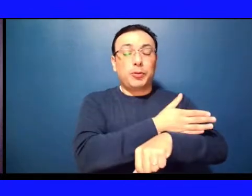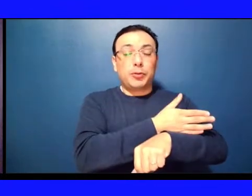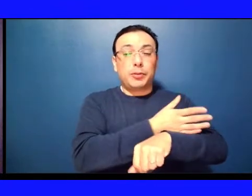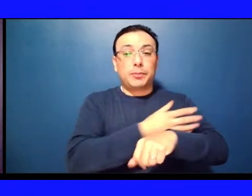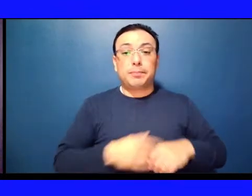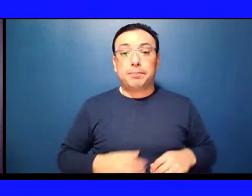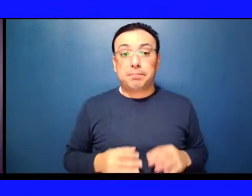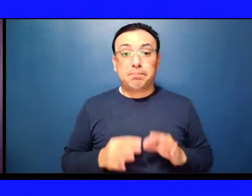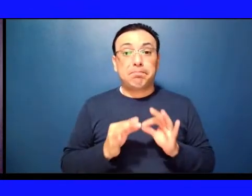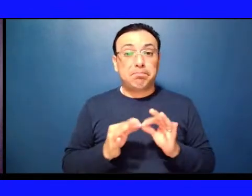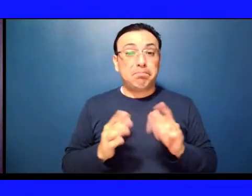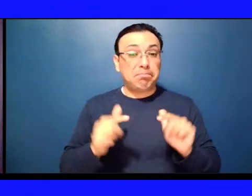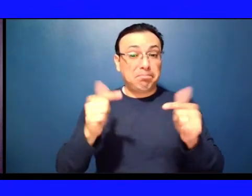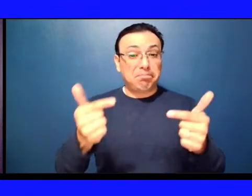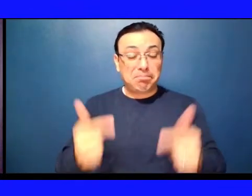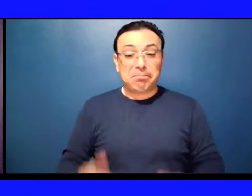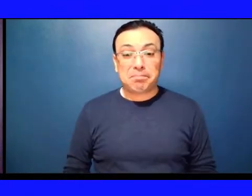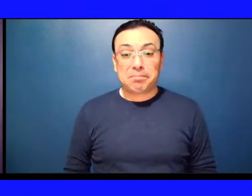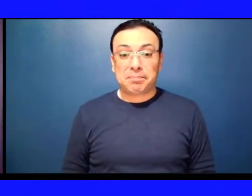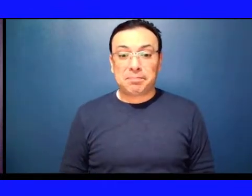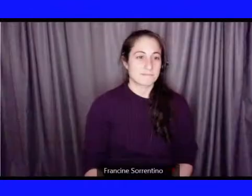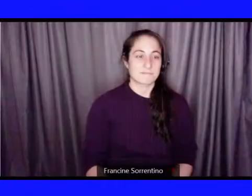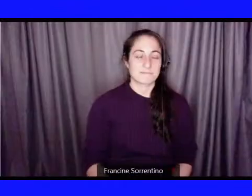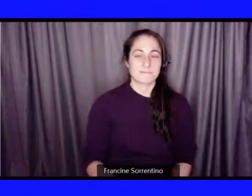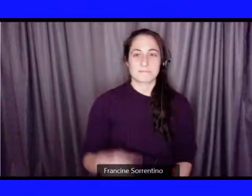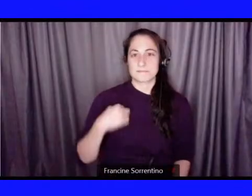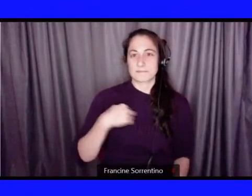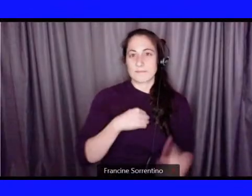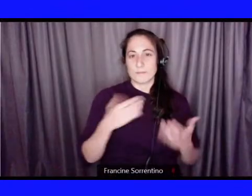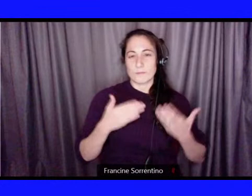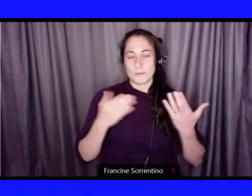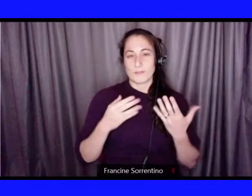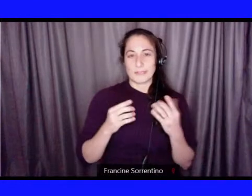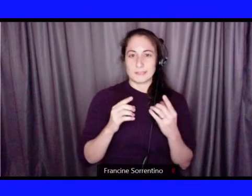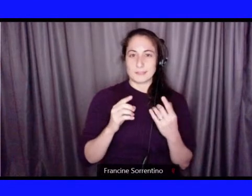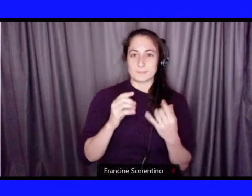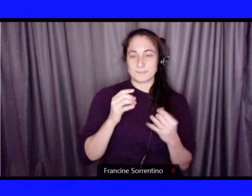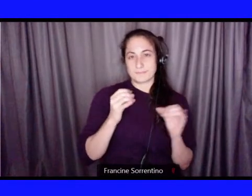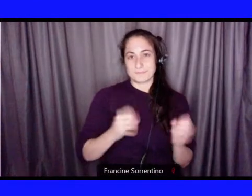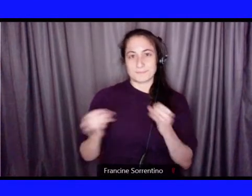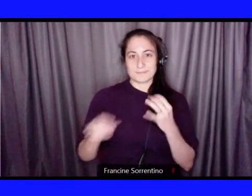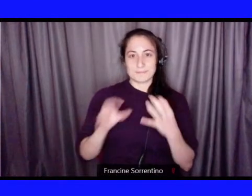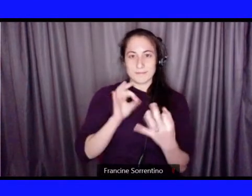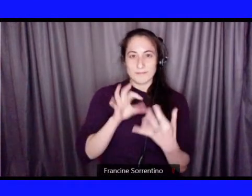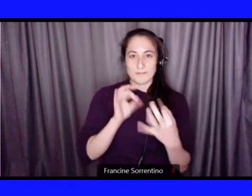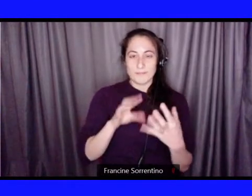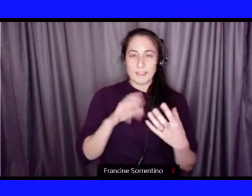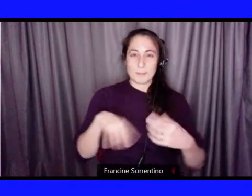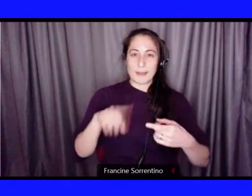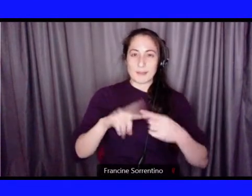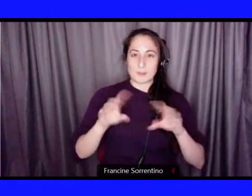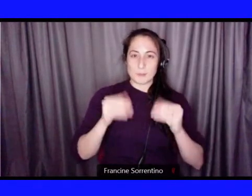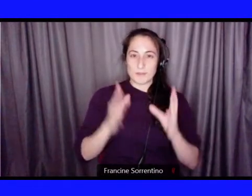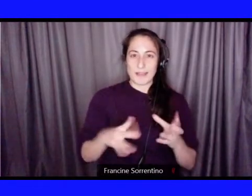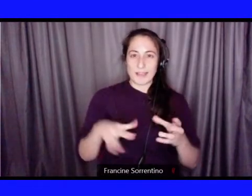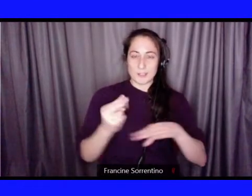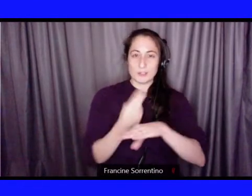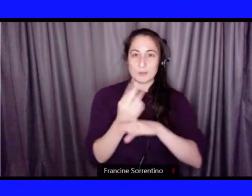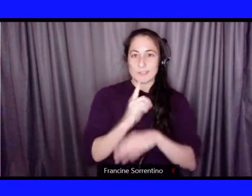on a program called the Pathway Home, which works with some of our community-based behavioral health